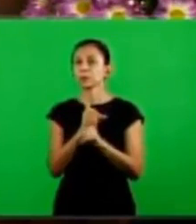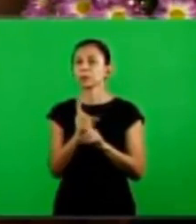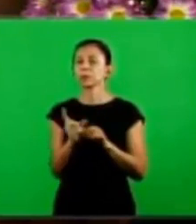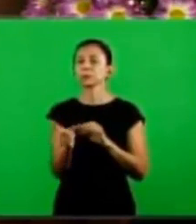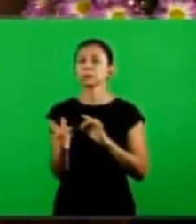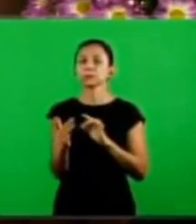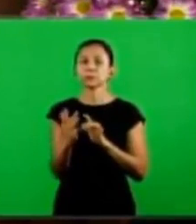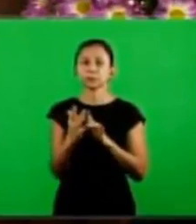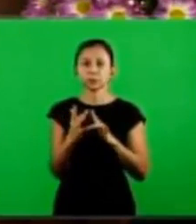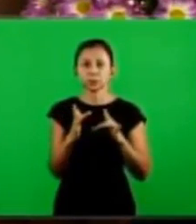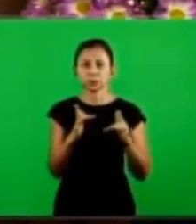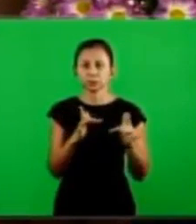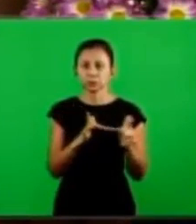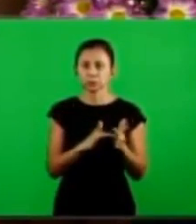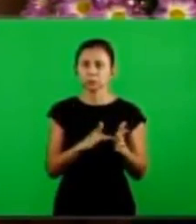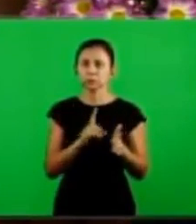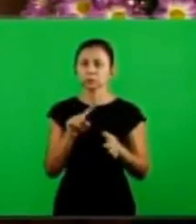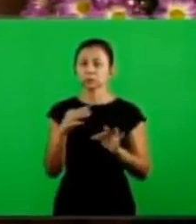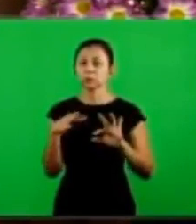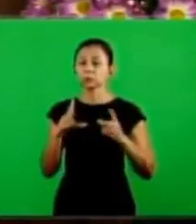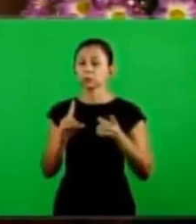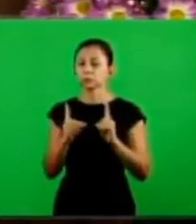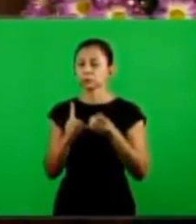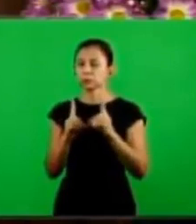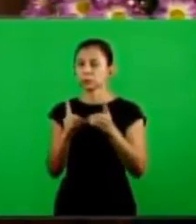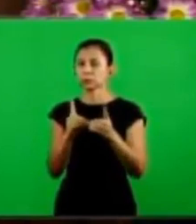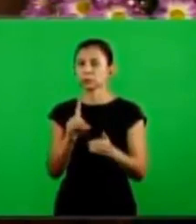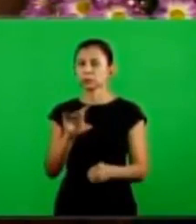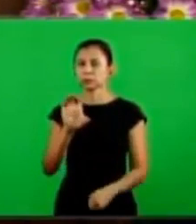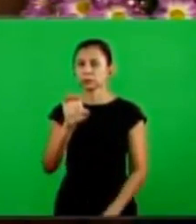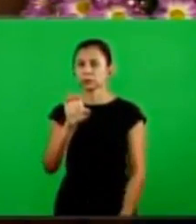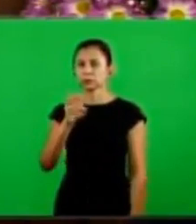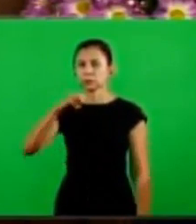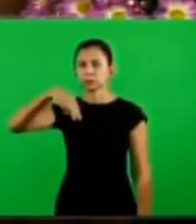When Jesus has an encounter with the other disciples